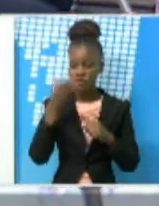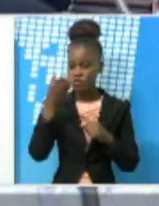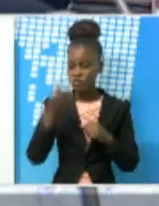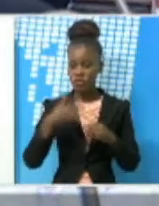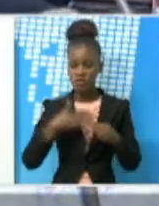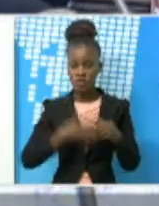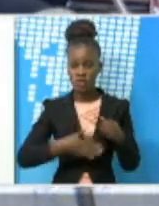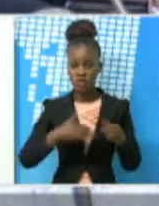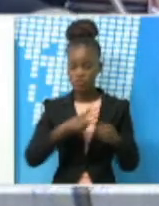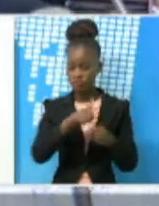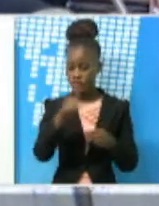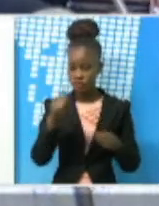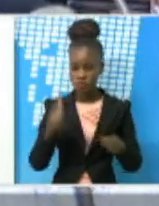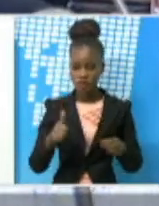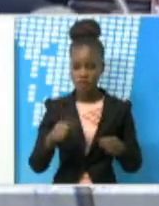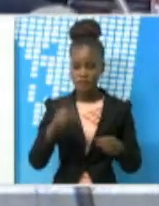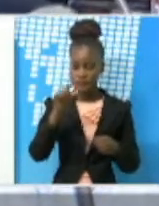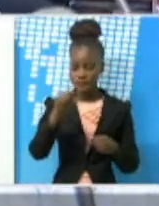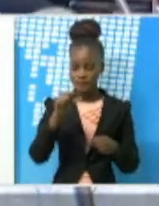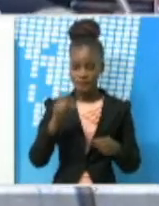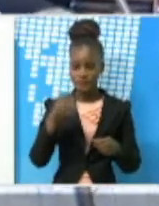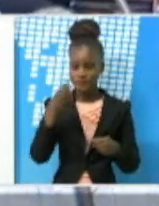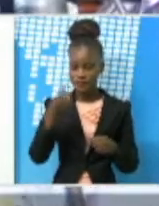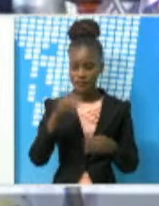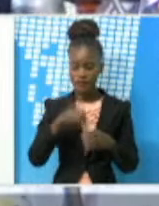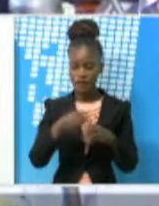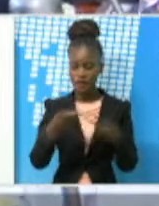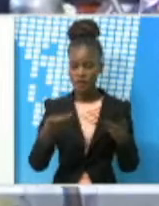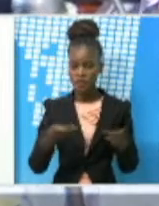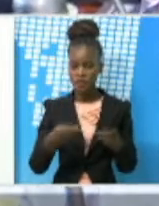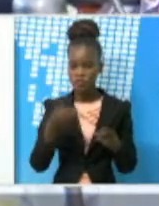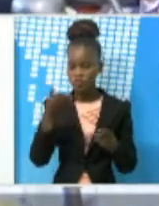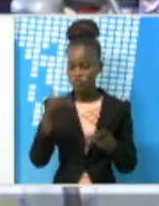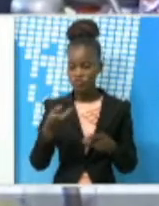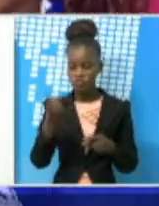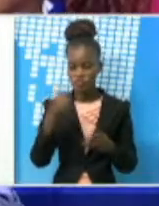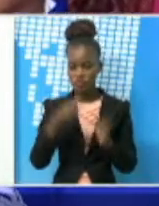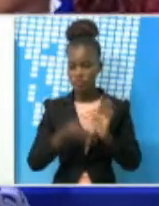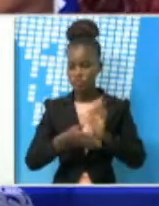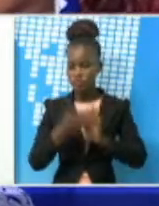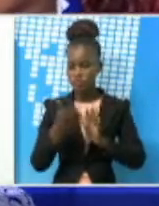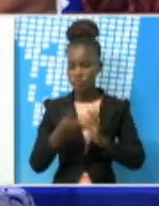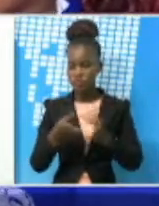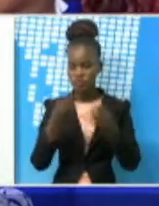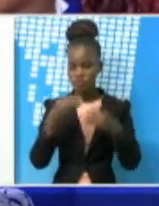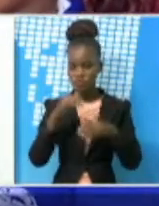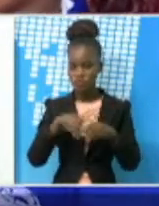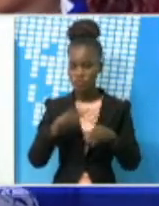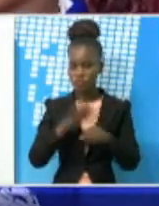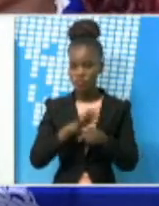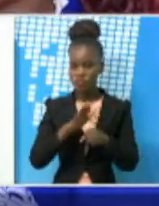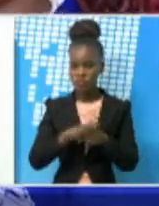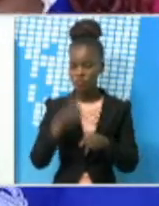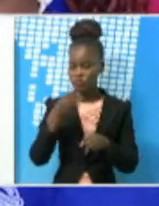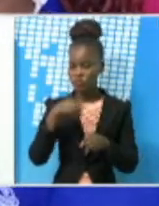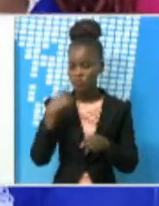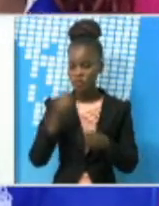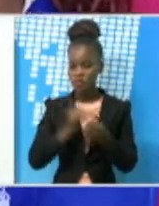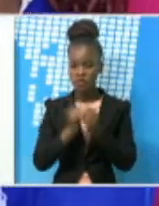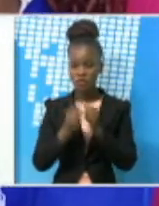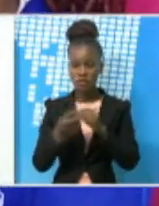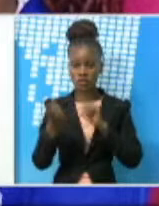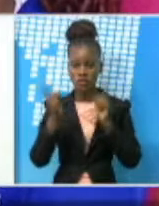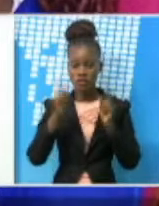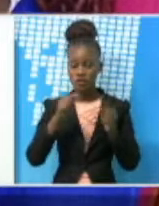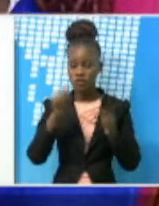among others, selected as priority areas of focus, and thus the results released included candidates who completed their studies in the